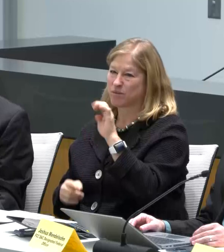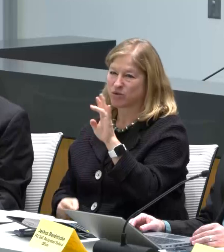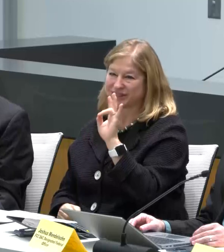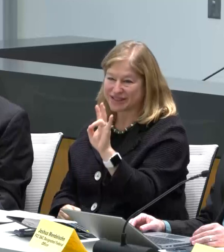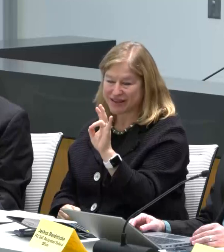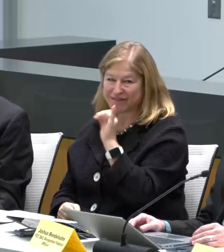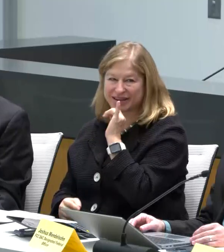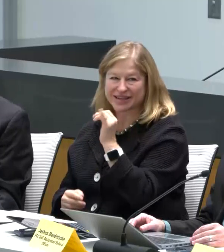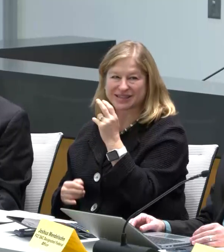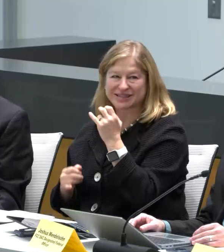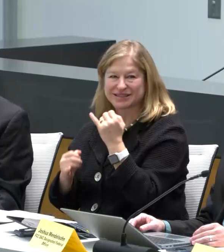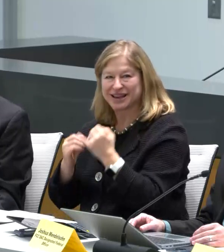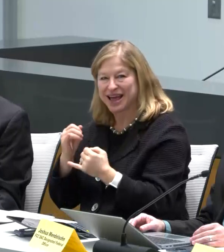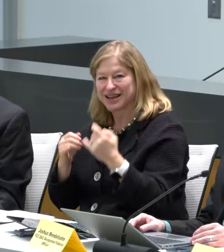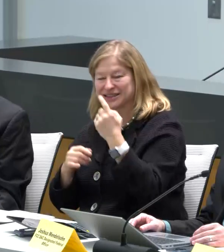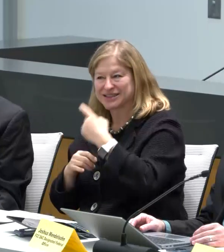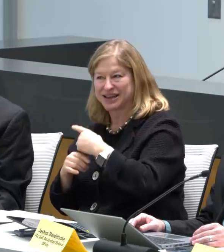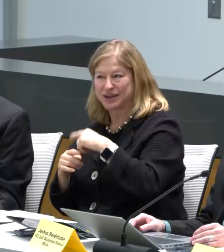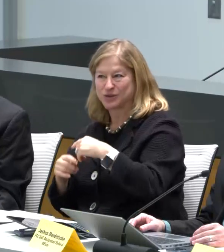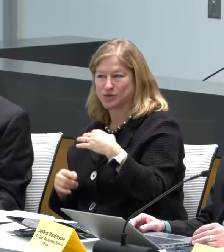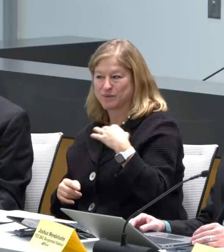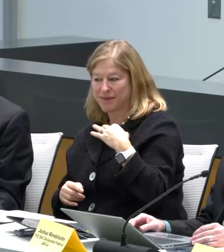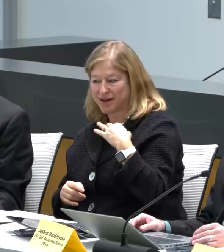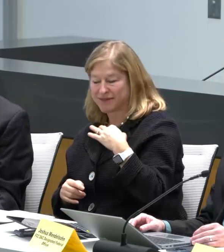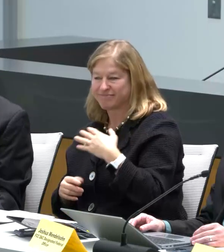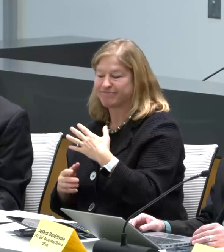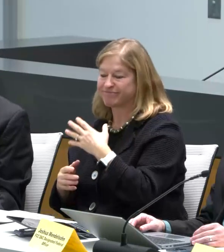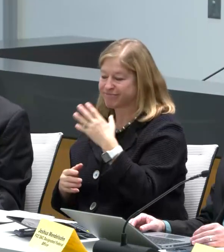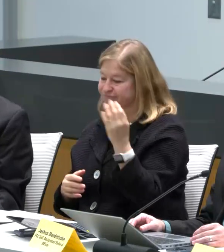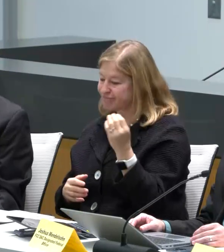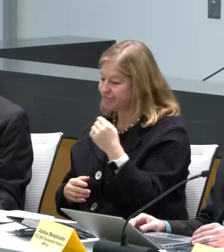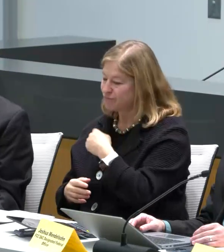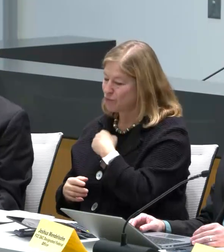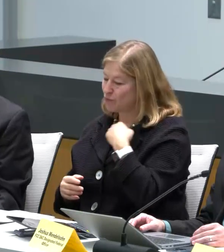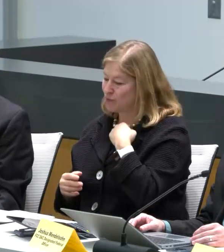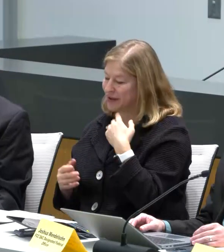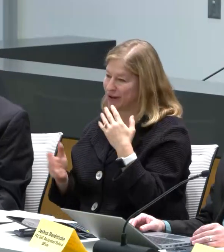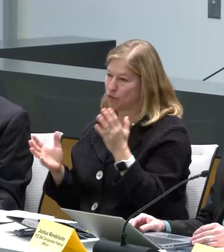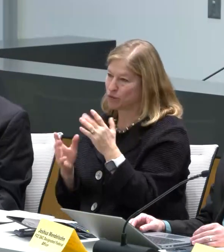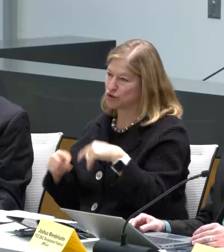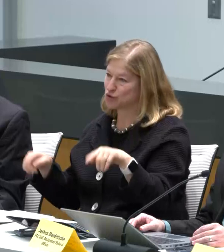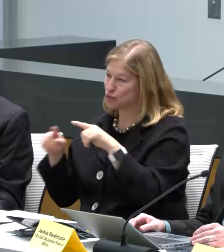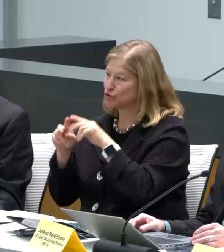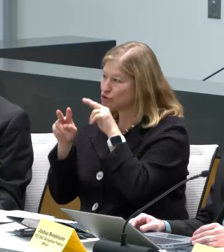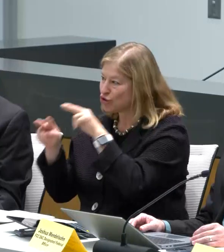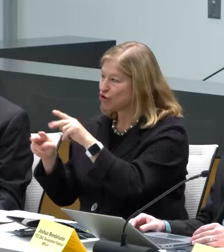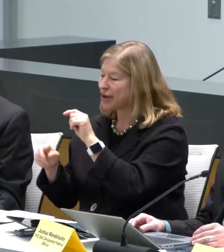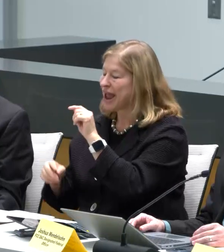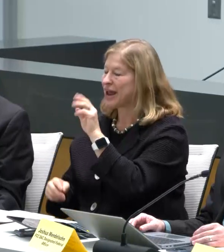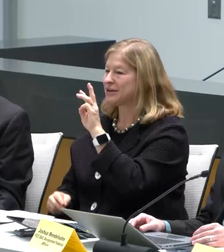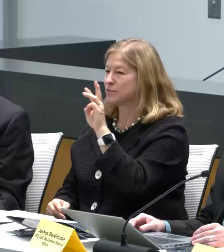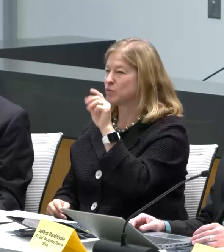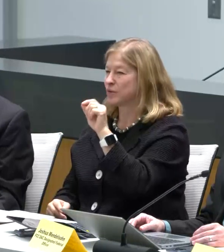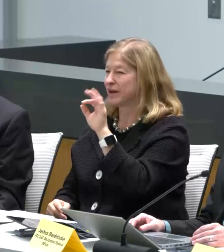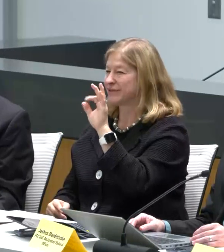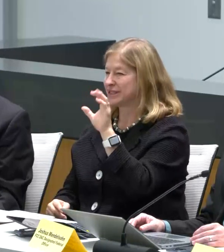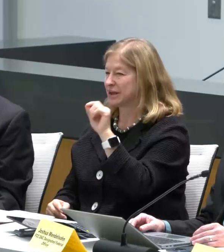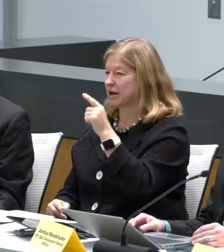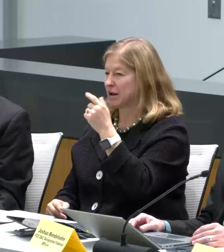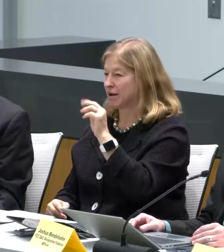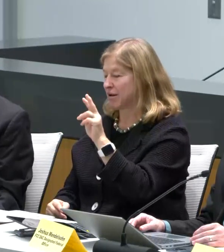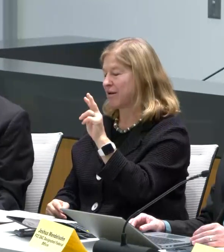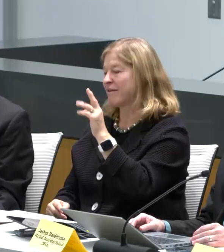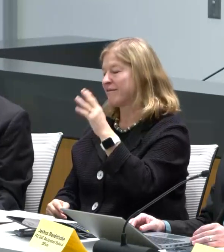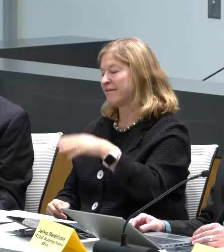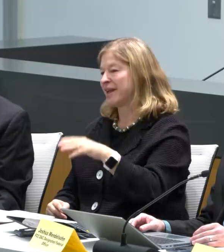membership about our wind-down efforts. February 7th is the last day to apply for enrollment, and we strongly encourage everyone to